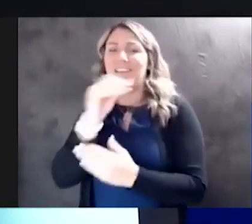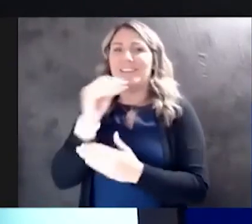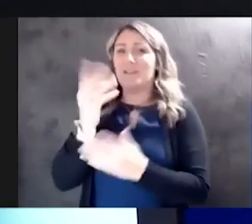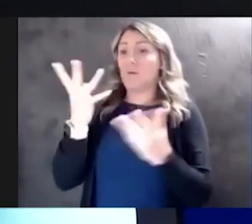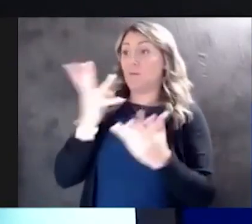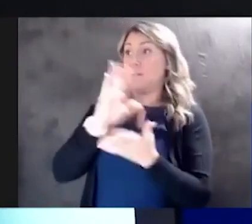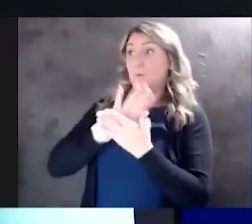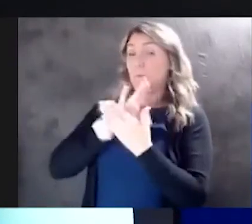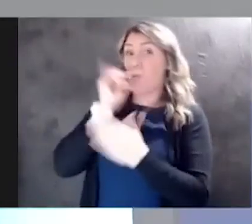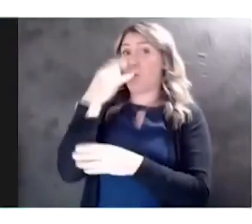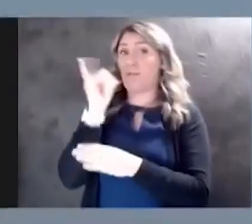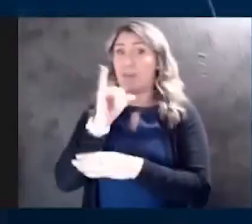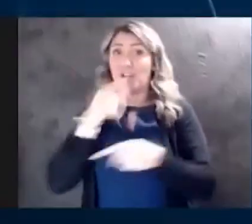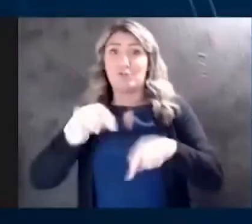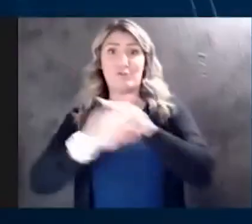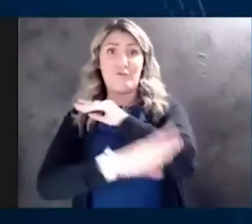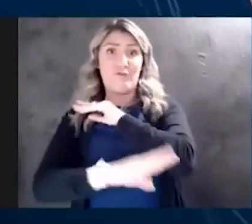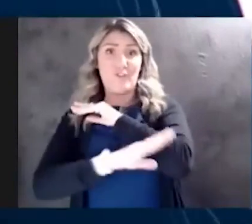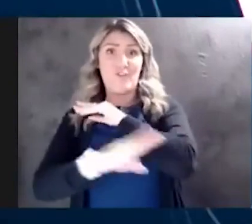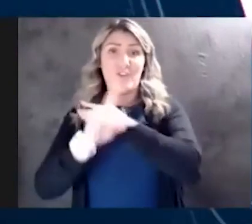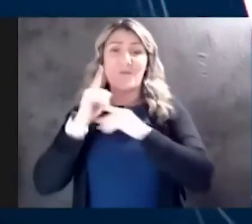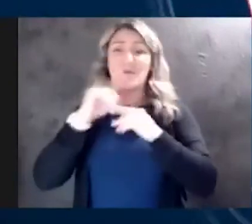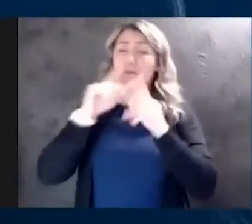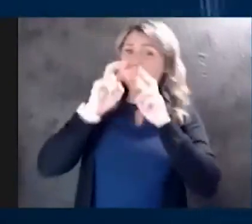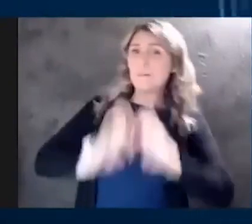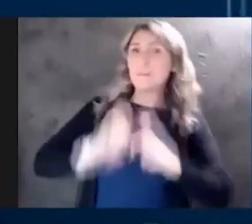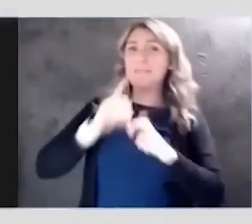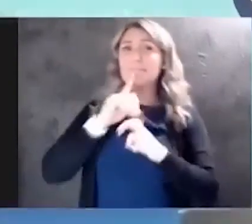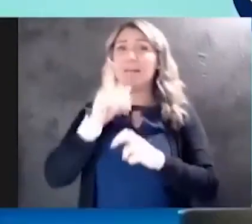We break down the impact of unvaccinated students